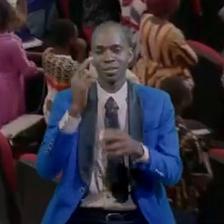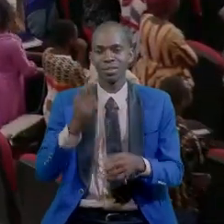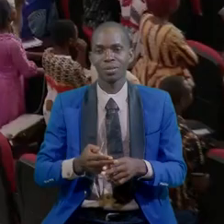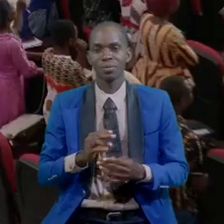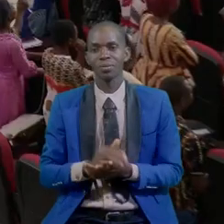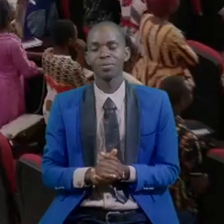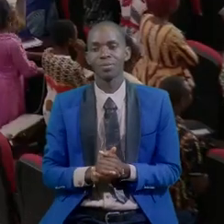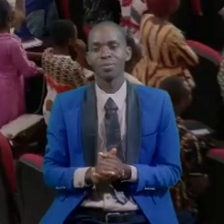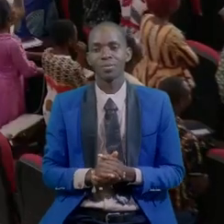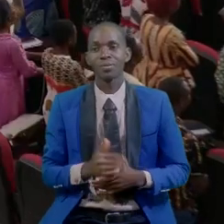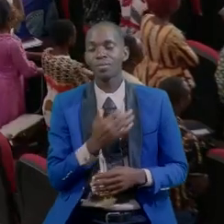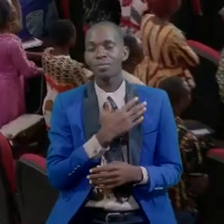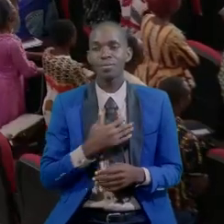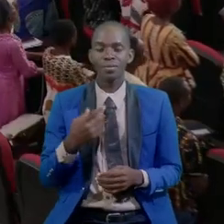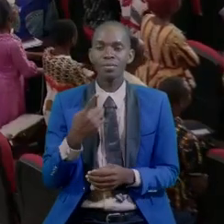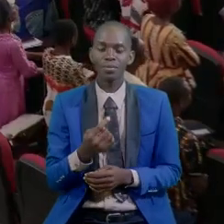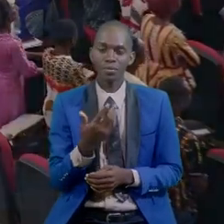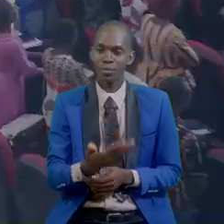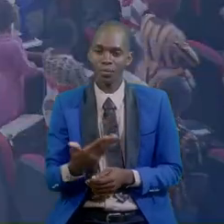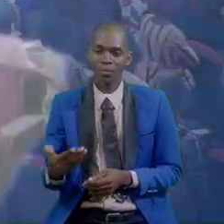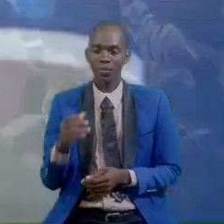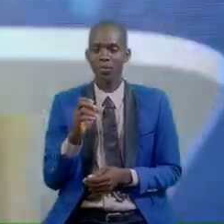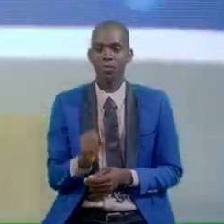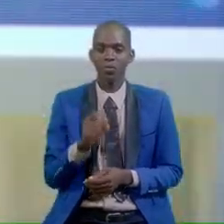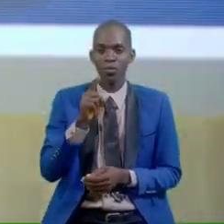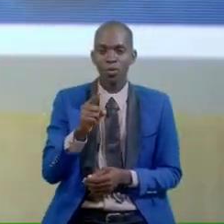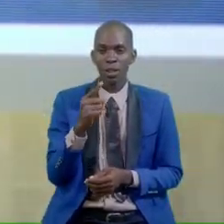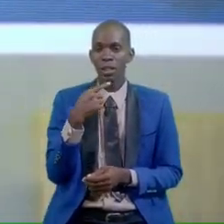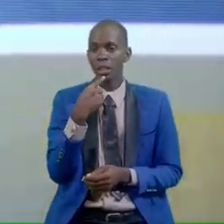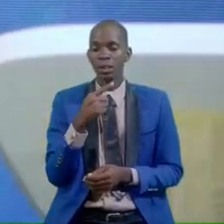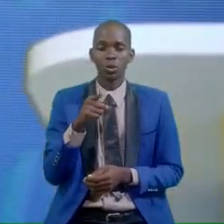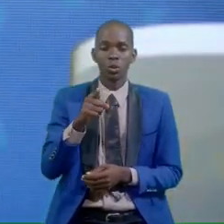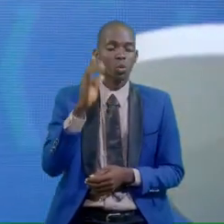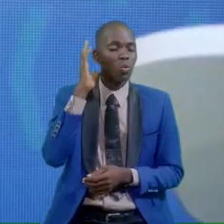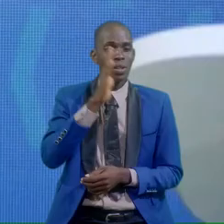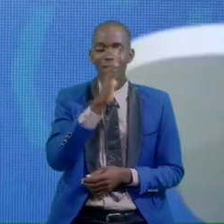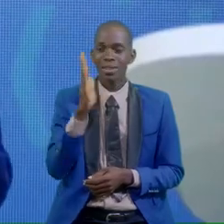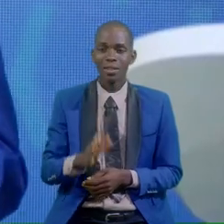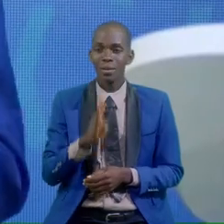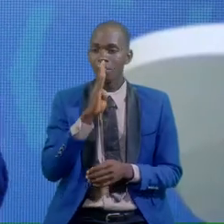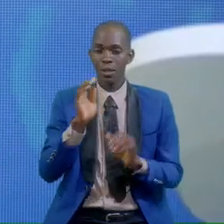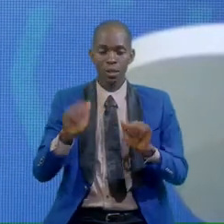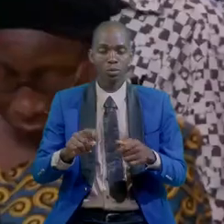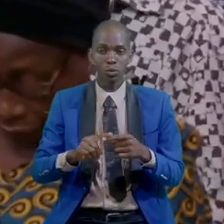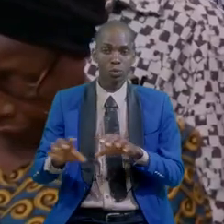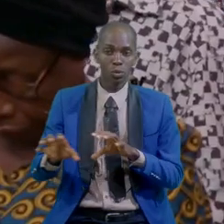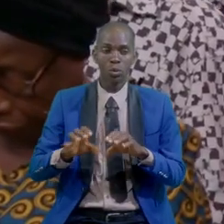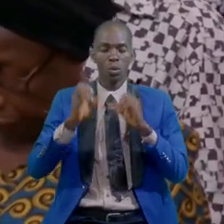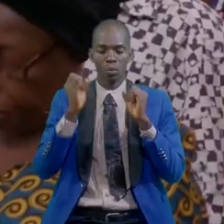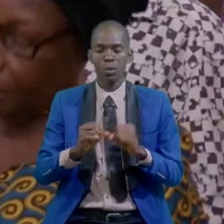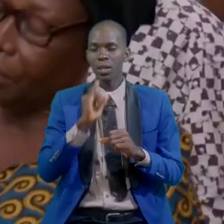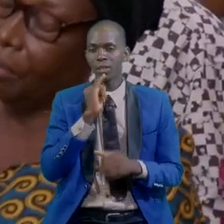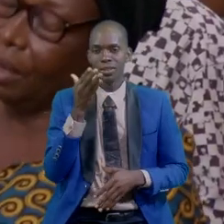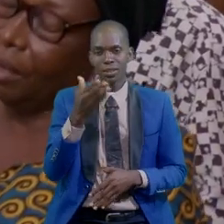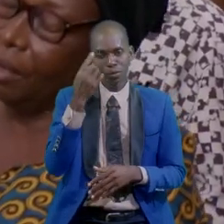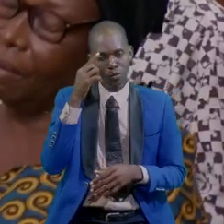the things you said, you'll never be able to do. Power is available this morning.